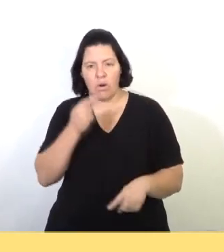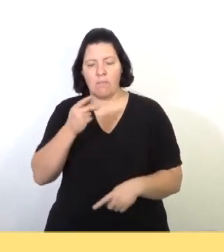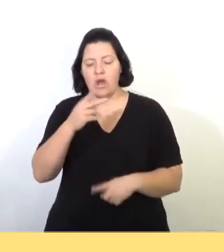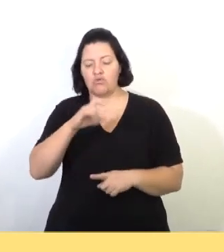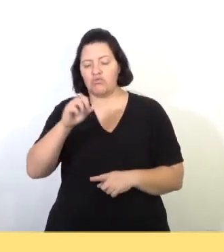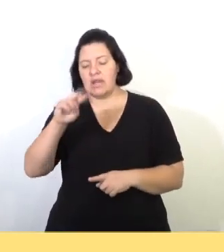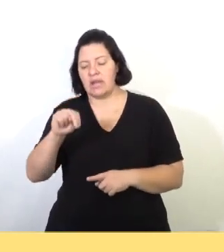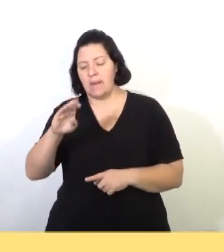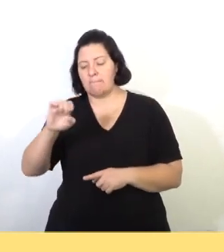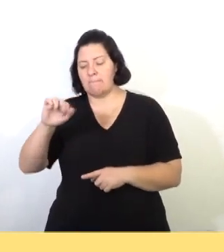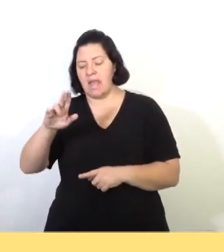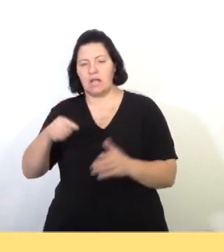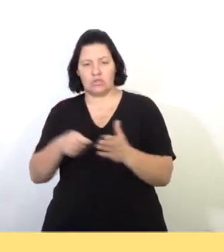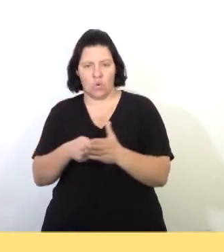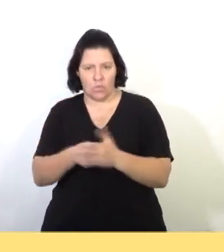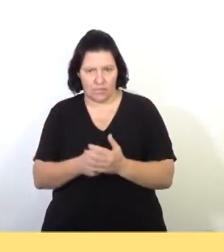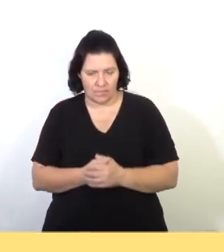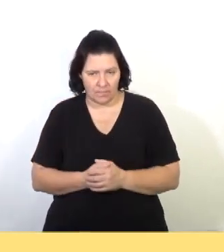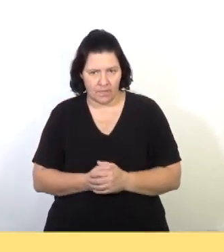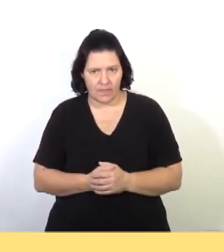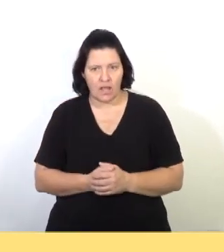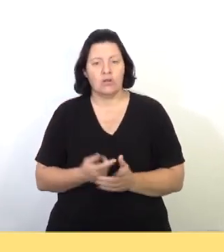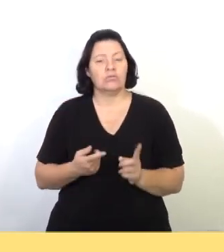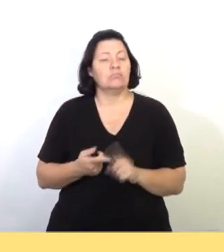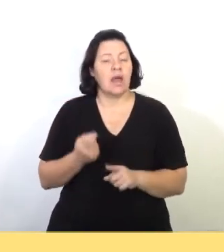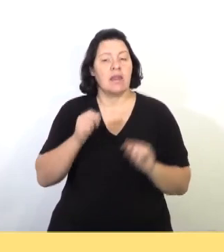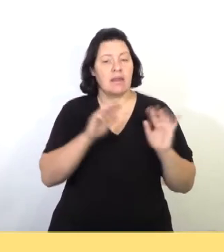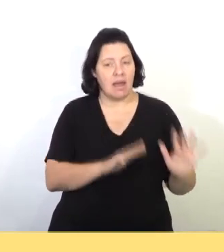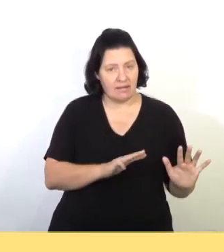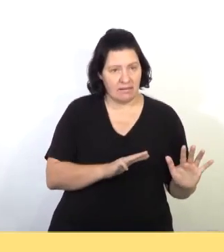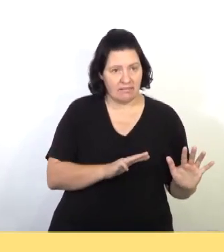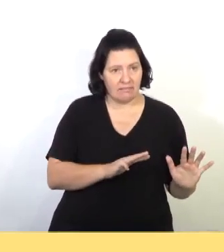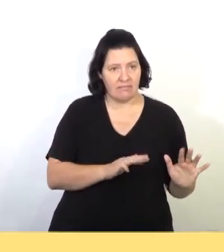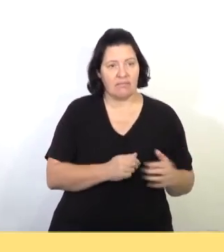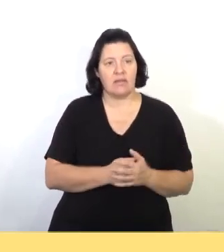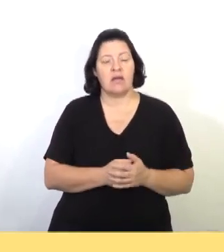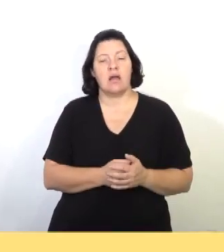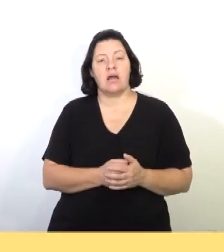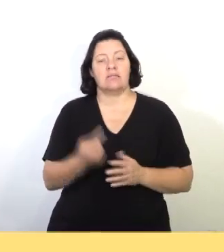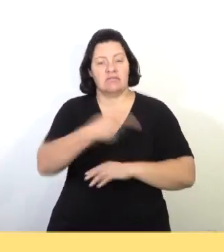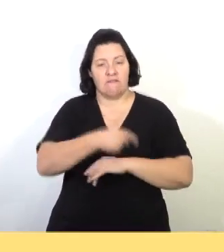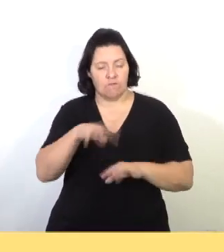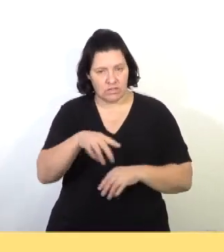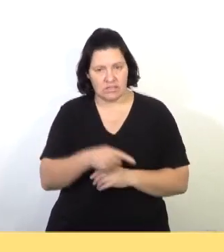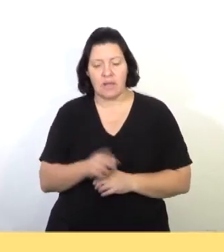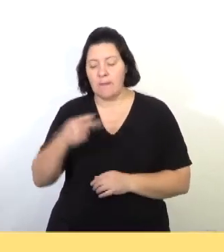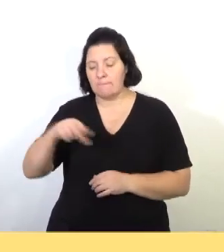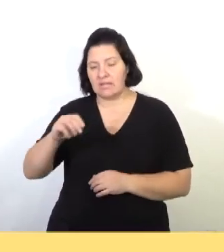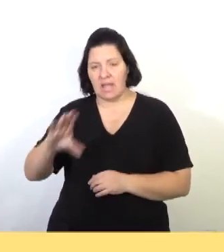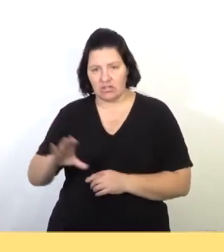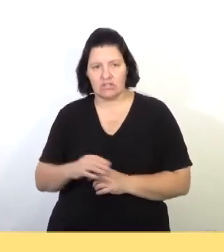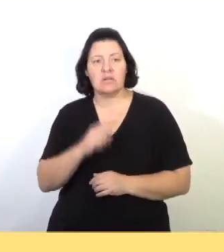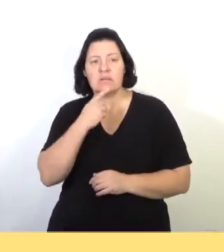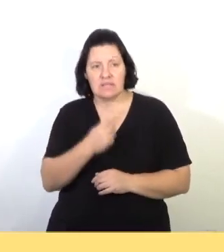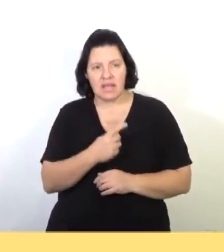Green Bear store. So here is my number 9. And then I come to my petty cash. I now